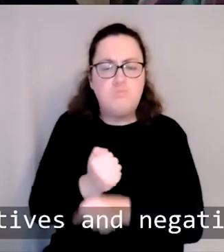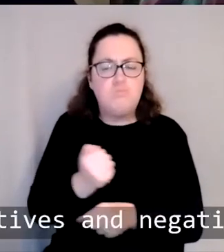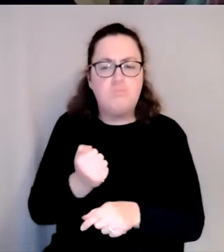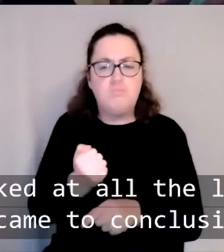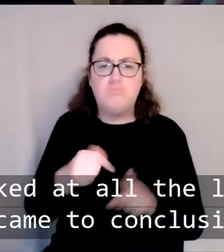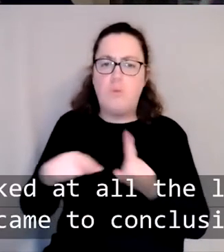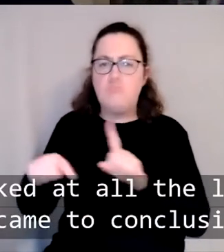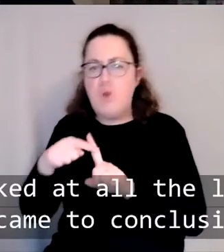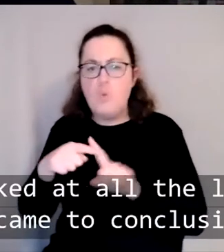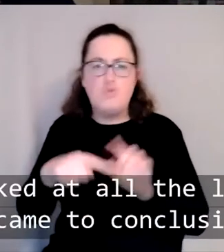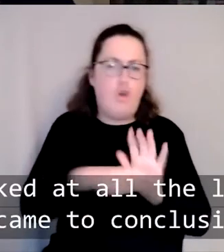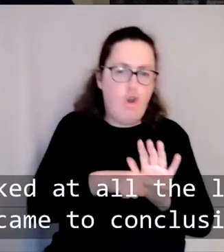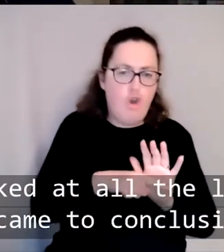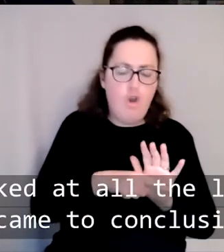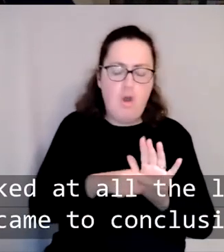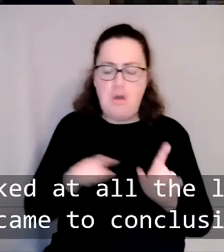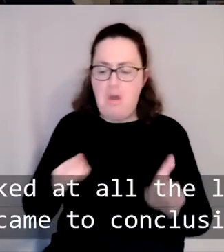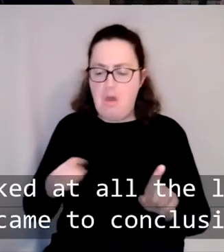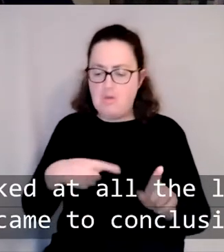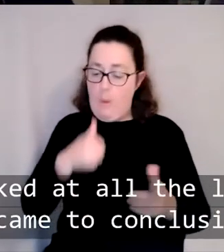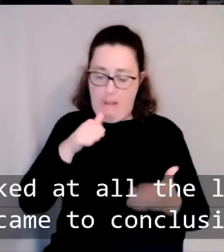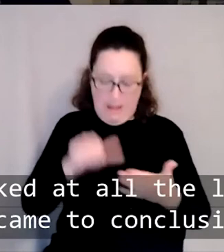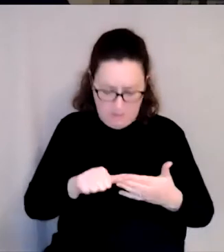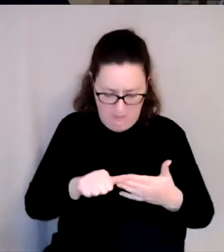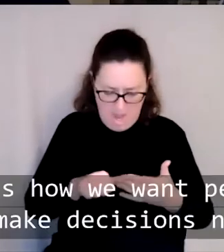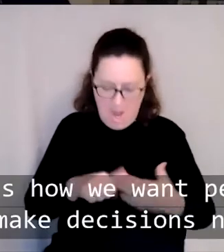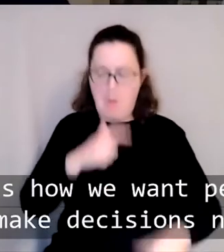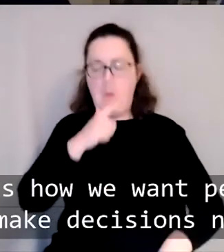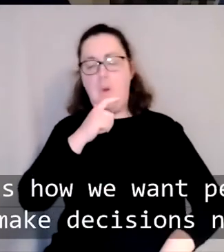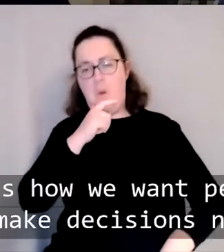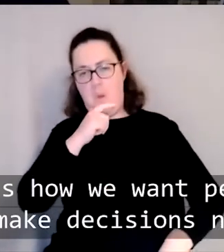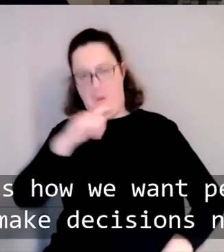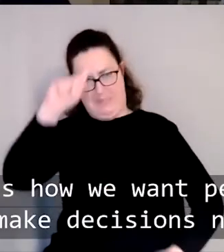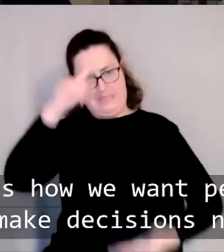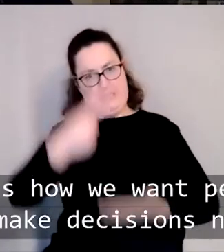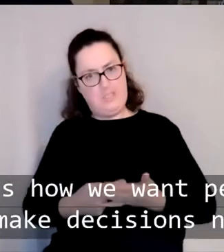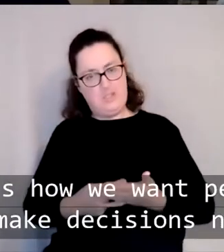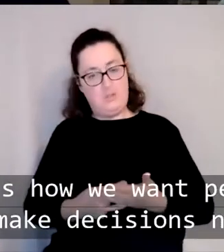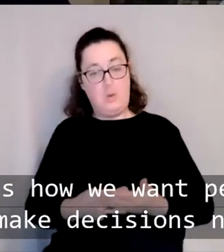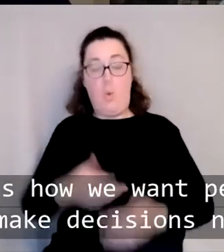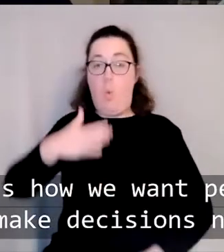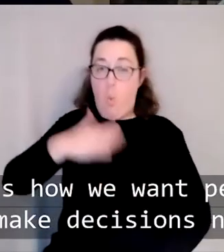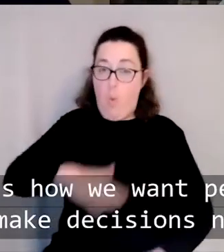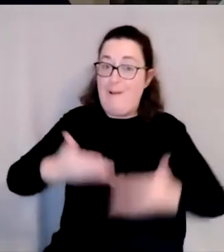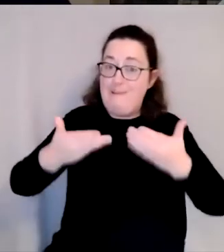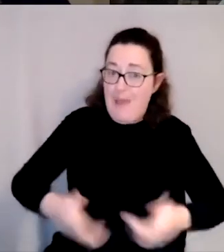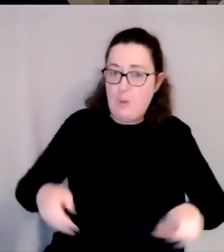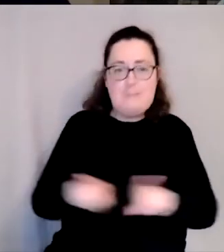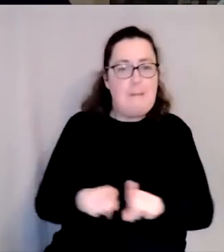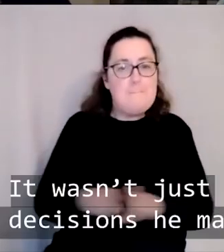and negatives. And he looked at all the letters and came to conclusions. I mean, that's how we want people to make decisions now.